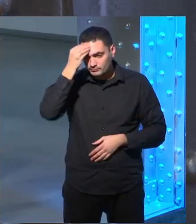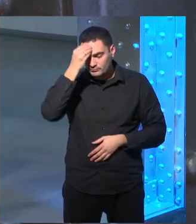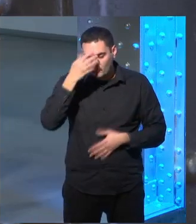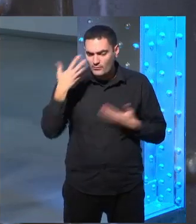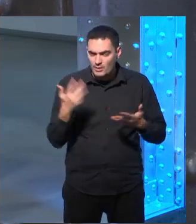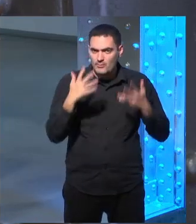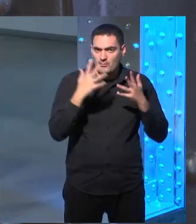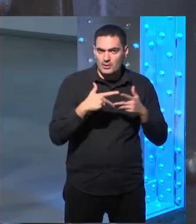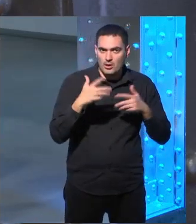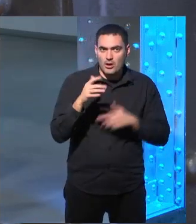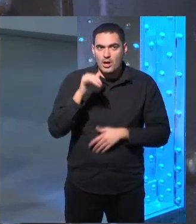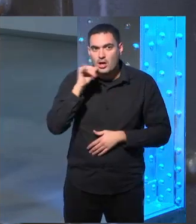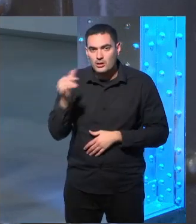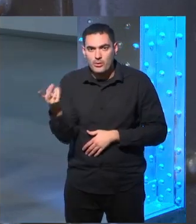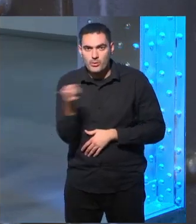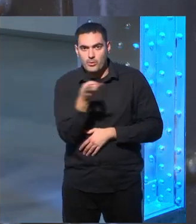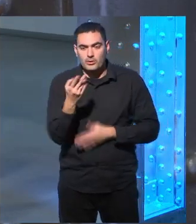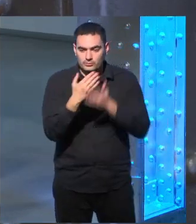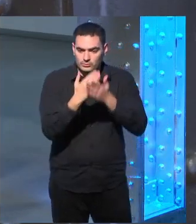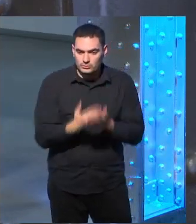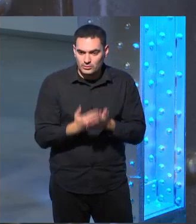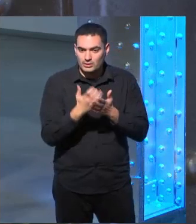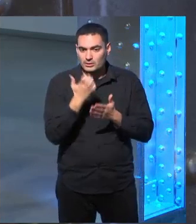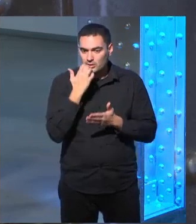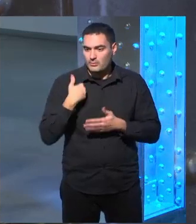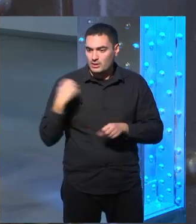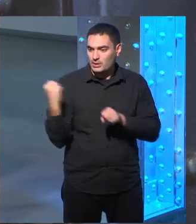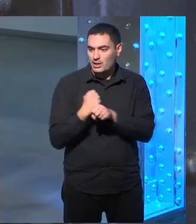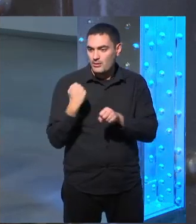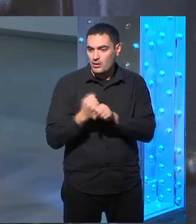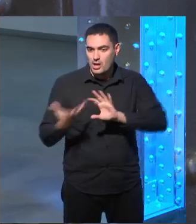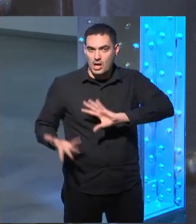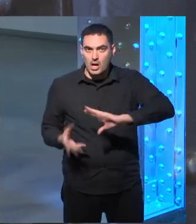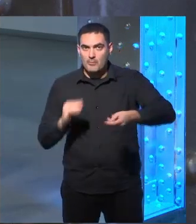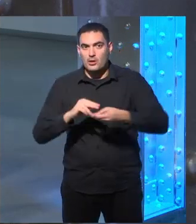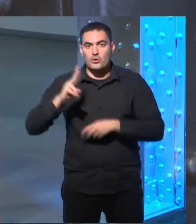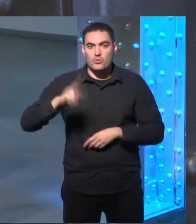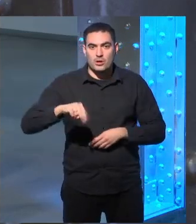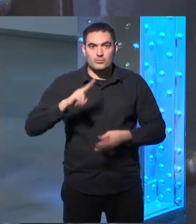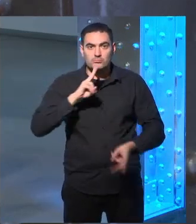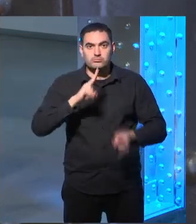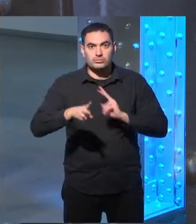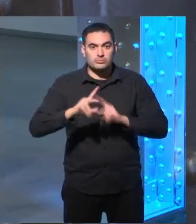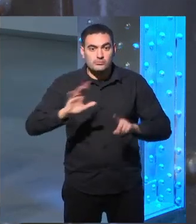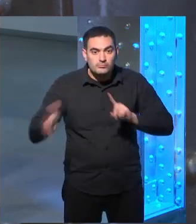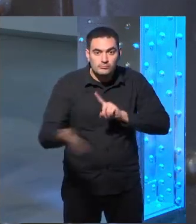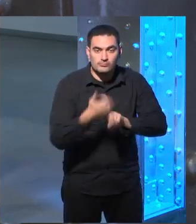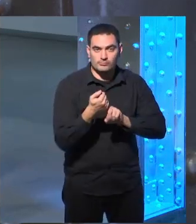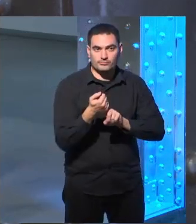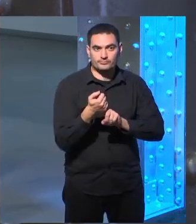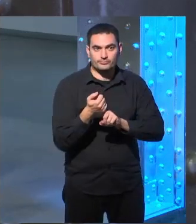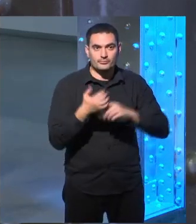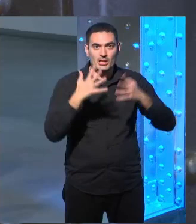school? Why do children need it for? And I wondered, why did I study those things when I never used them in